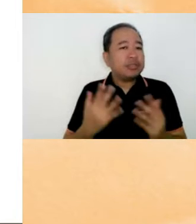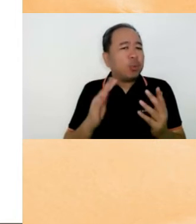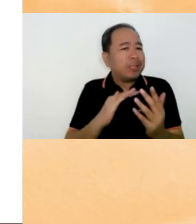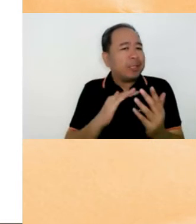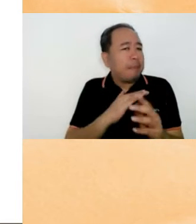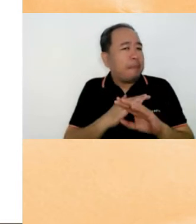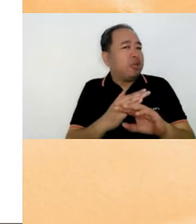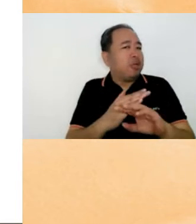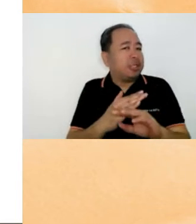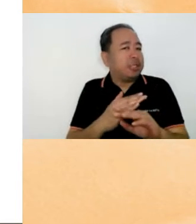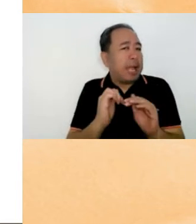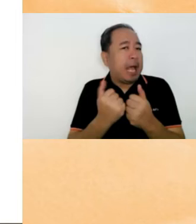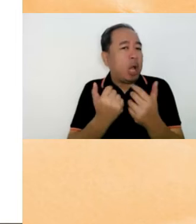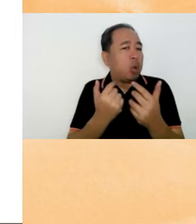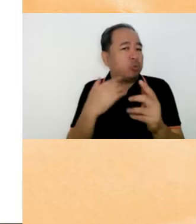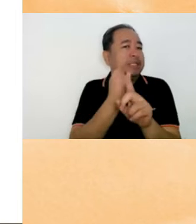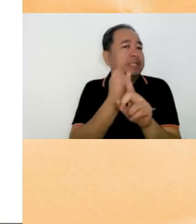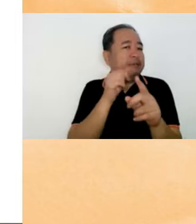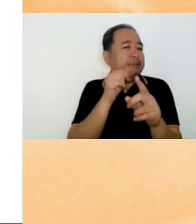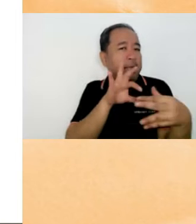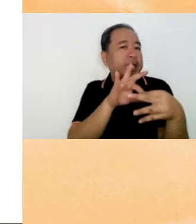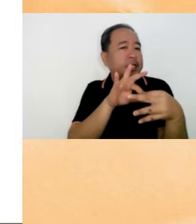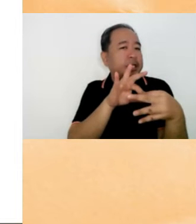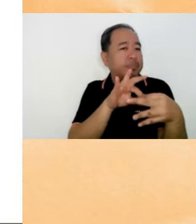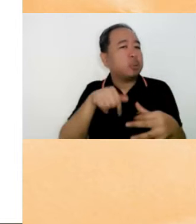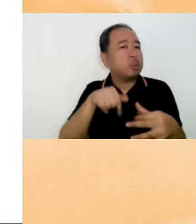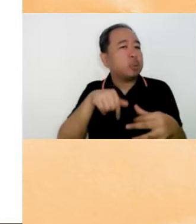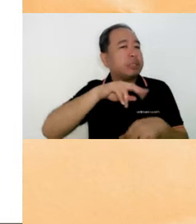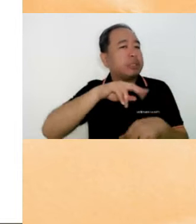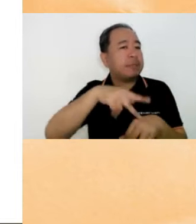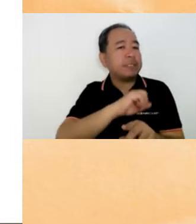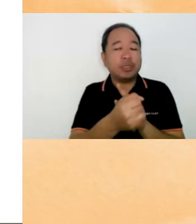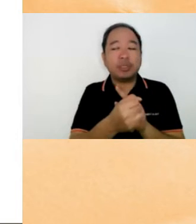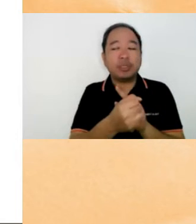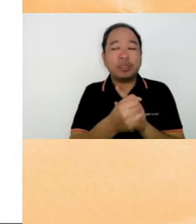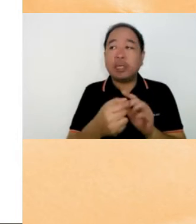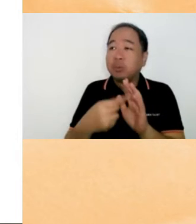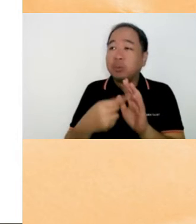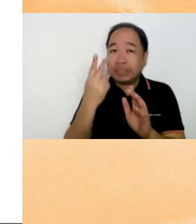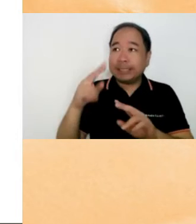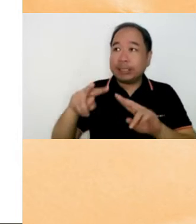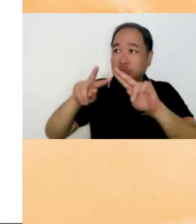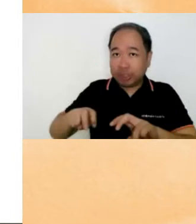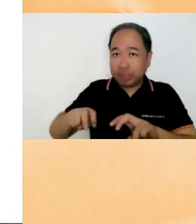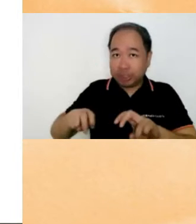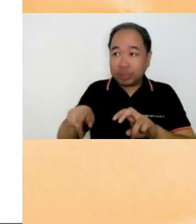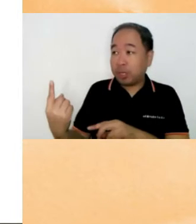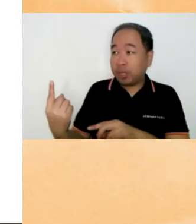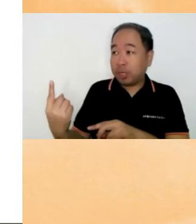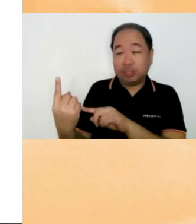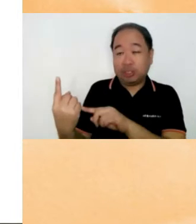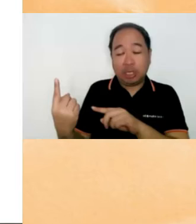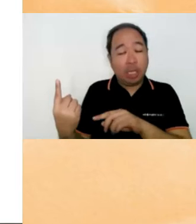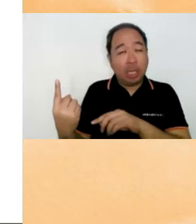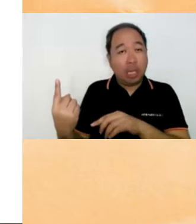the UP Population Institute, youth who were raised by both parents have